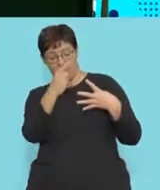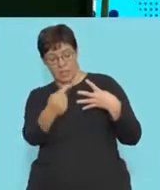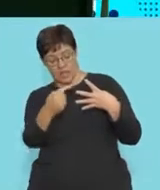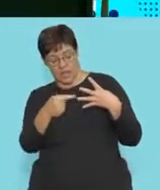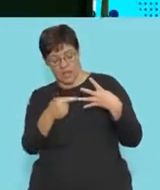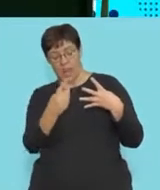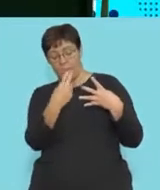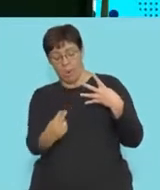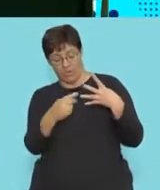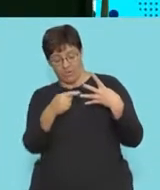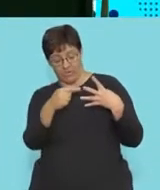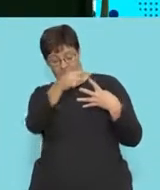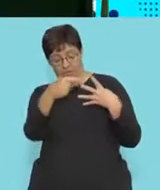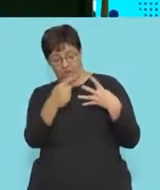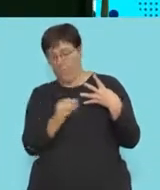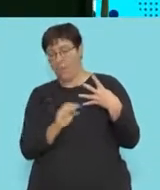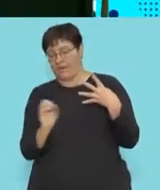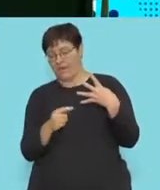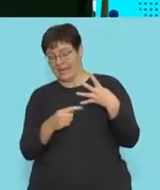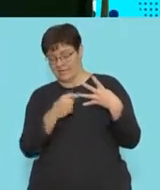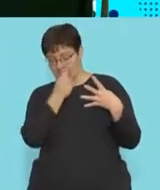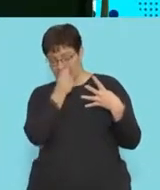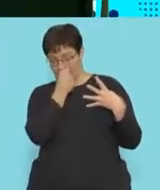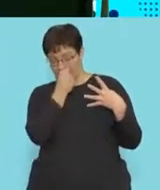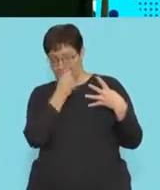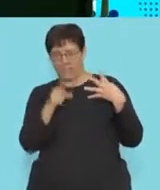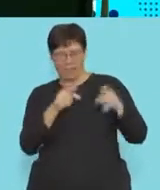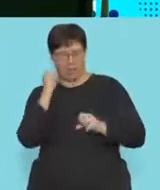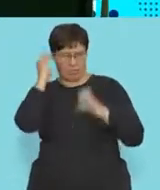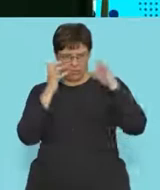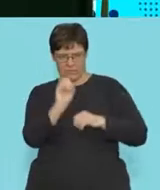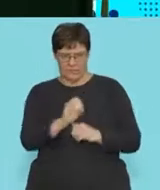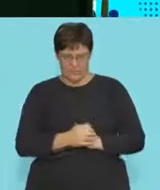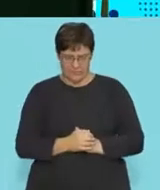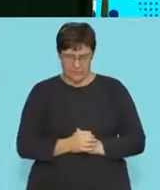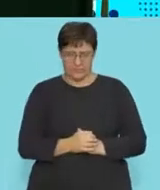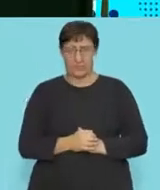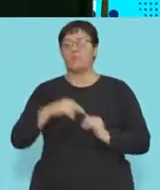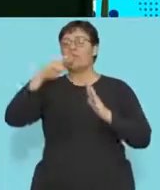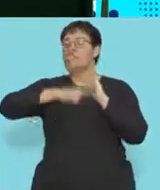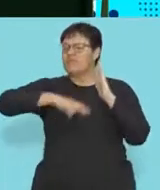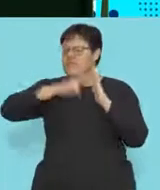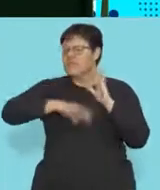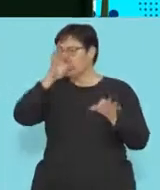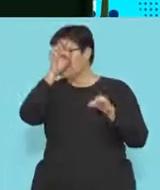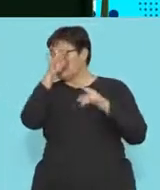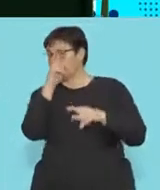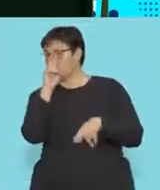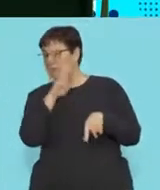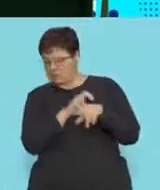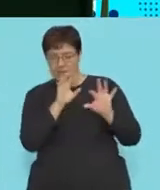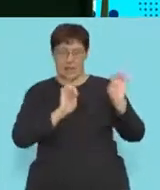B, both A and B, or neither. And these get quite confusing, and it's important that you read the descriptions and